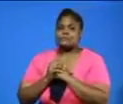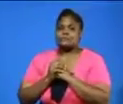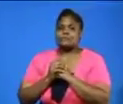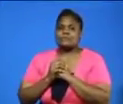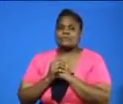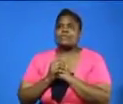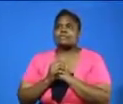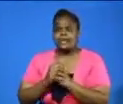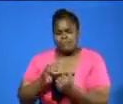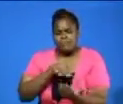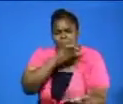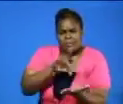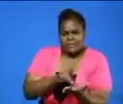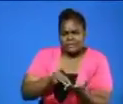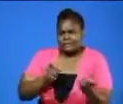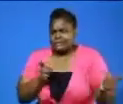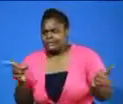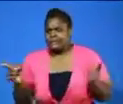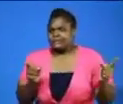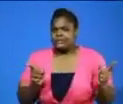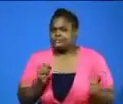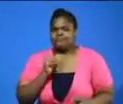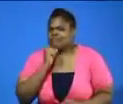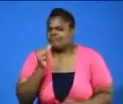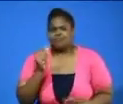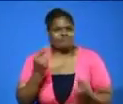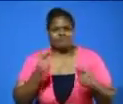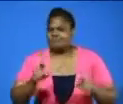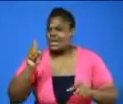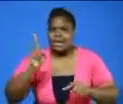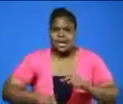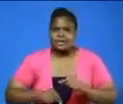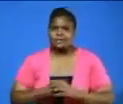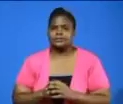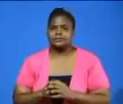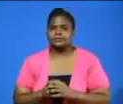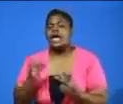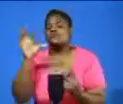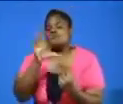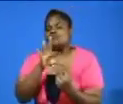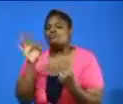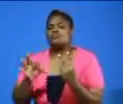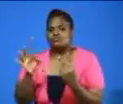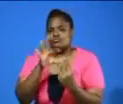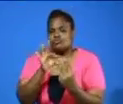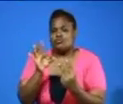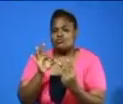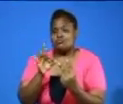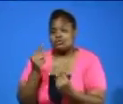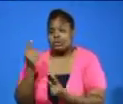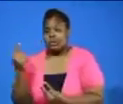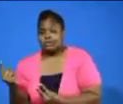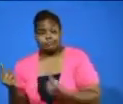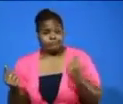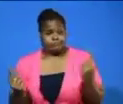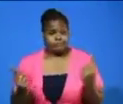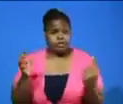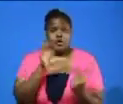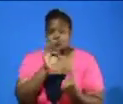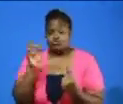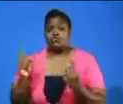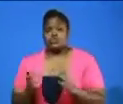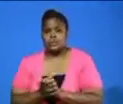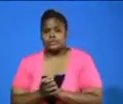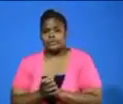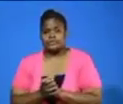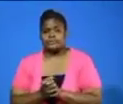for a middle ground. Hear me, Reverend. Hear me, Pastor. Hear me, priest. Hear me, people. We